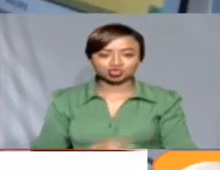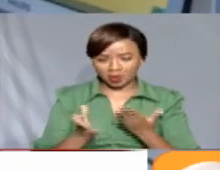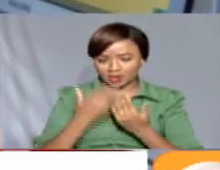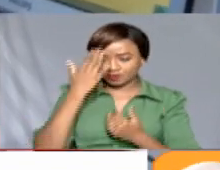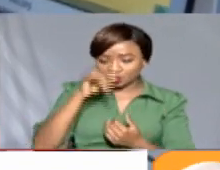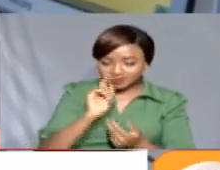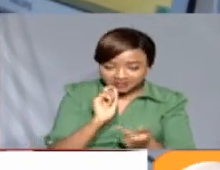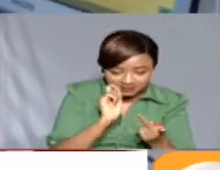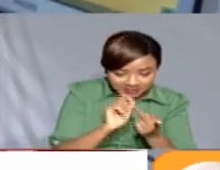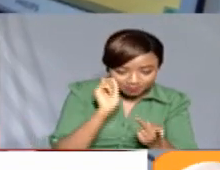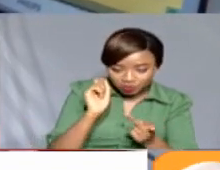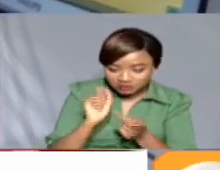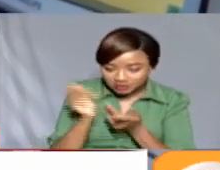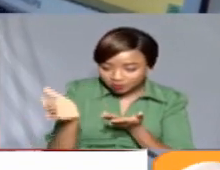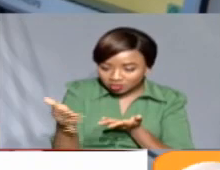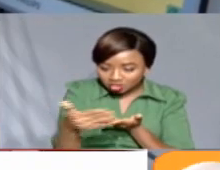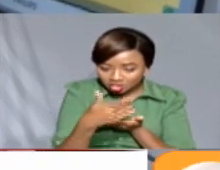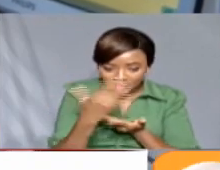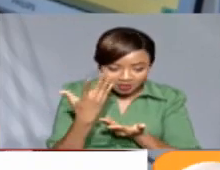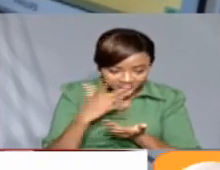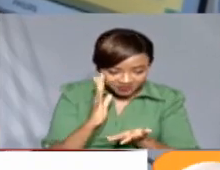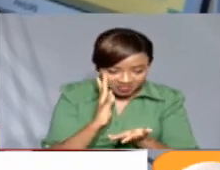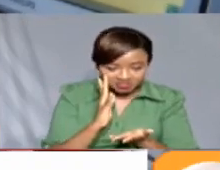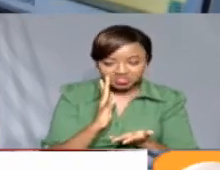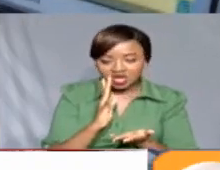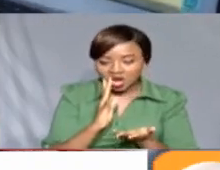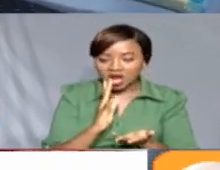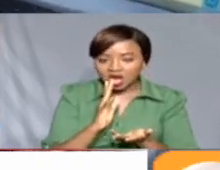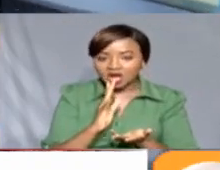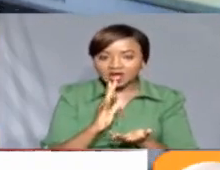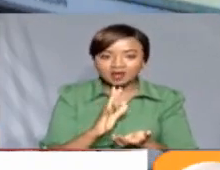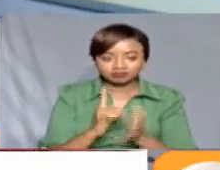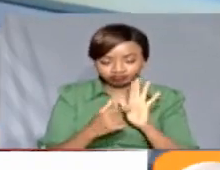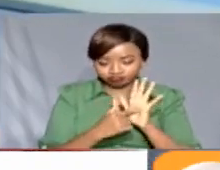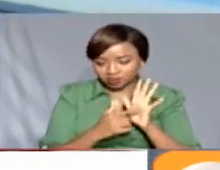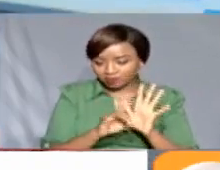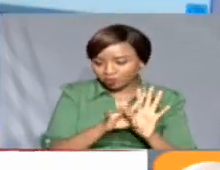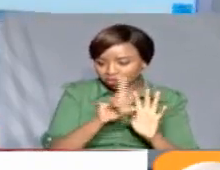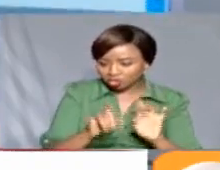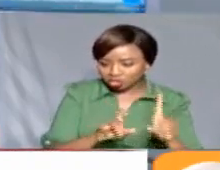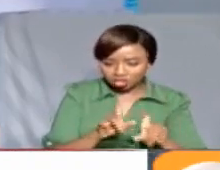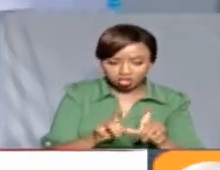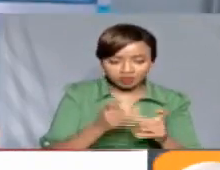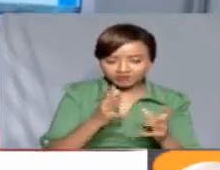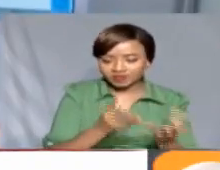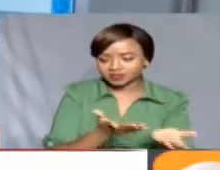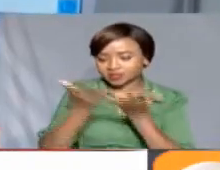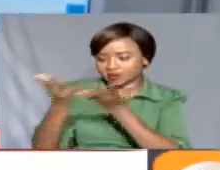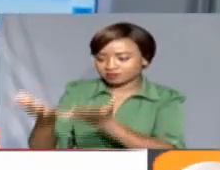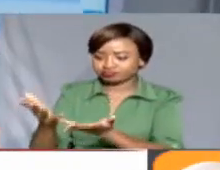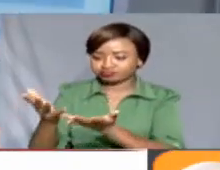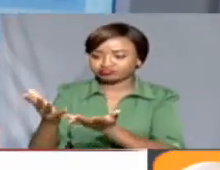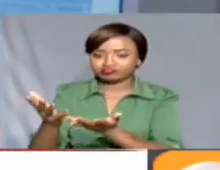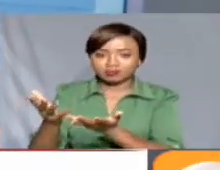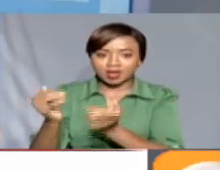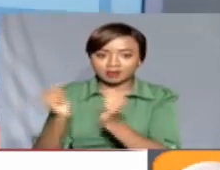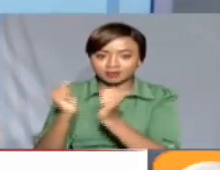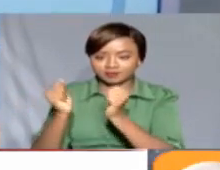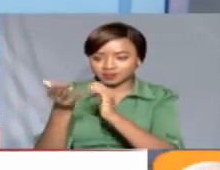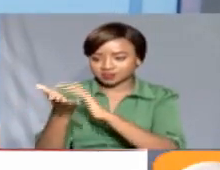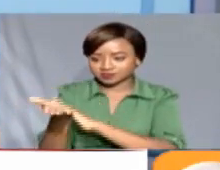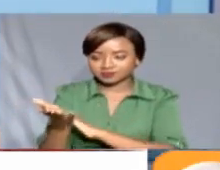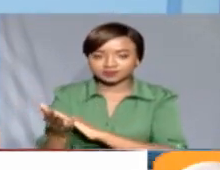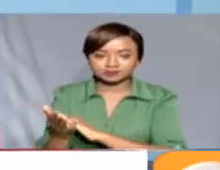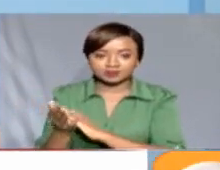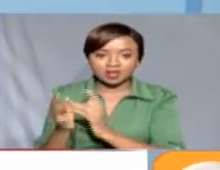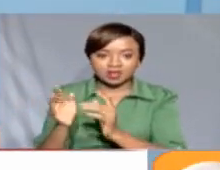the samples that are going to be loaded onto the plate, she's making sure that they are identified once they... Okay. So sort